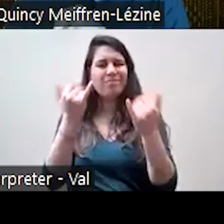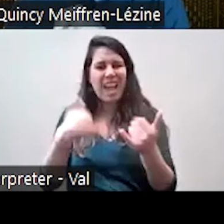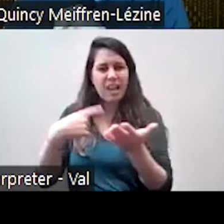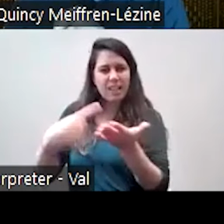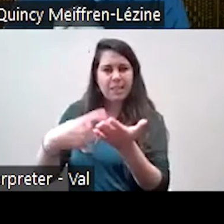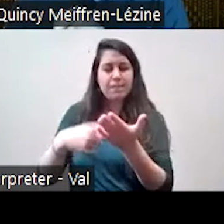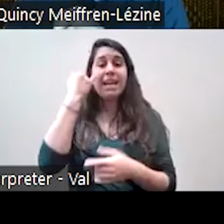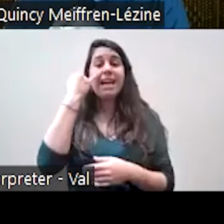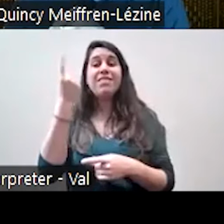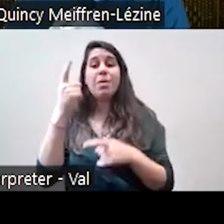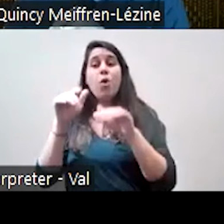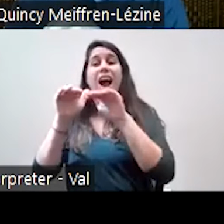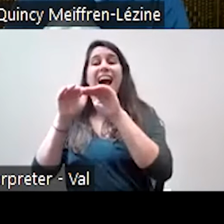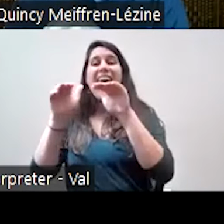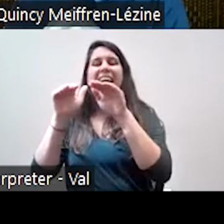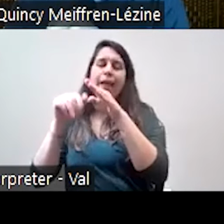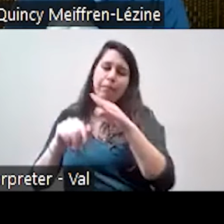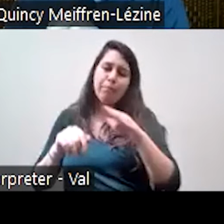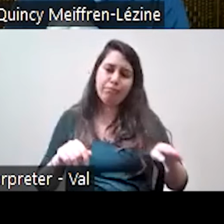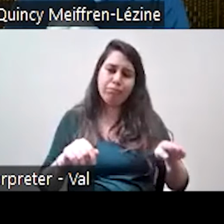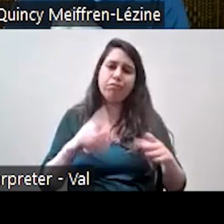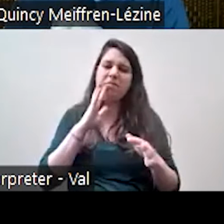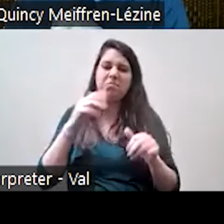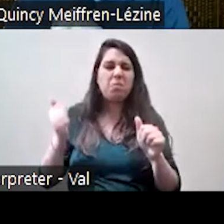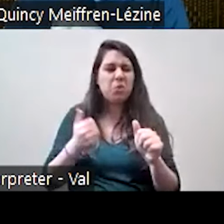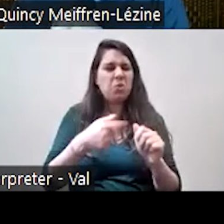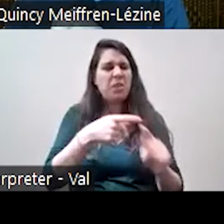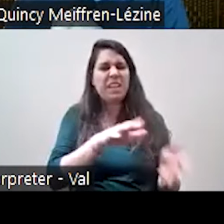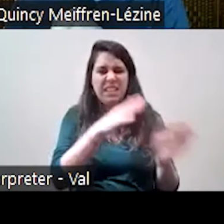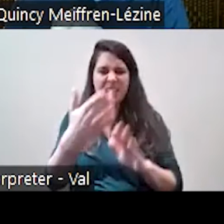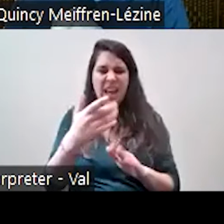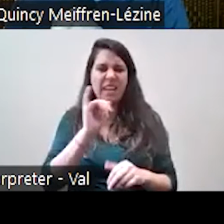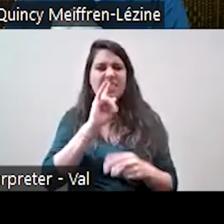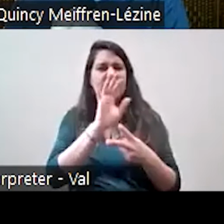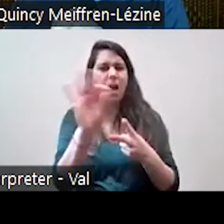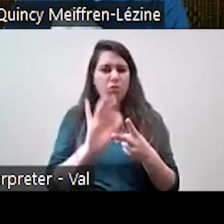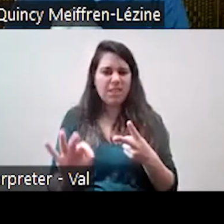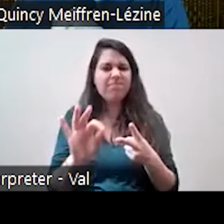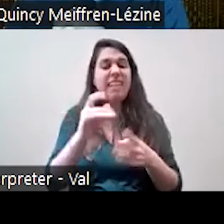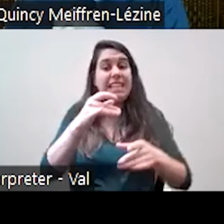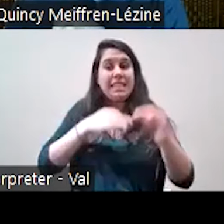towards where they are pursuing death as an option instead of a low quality of